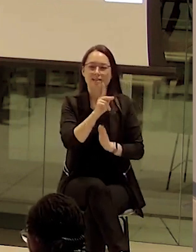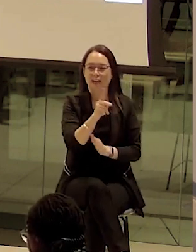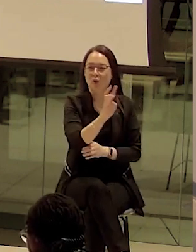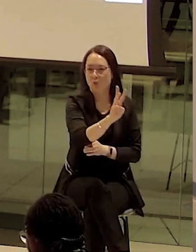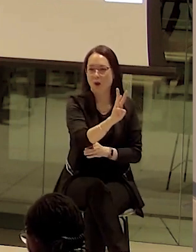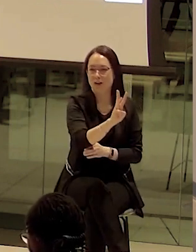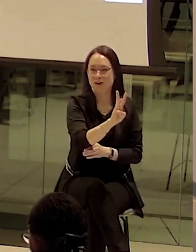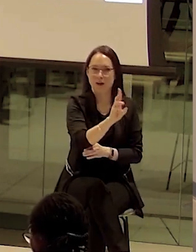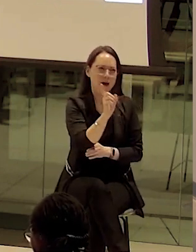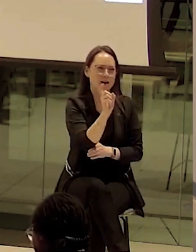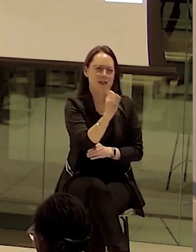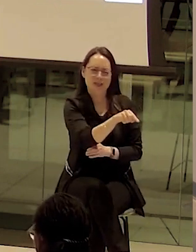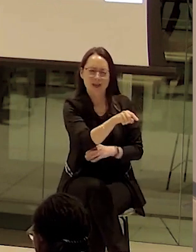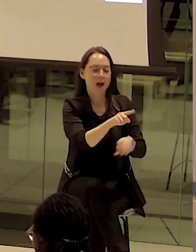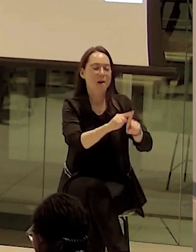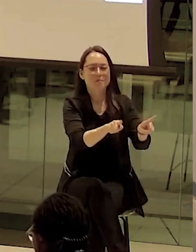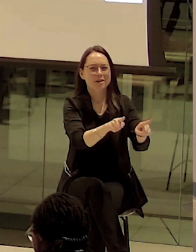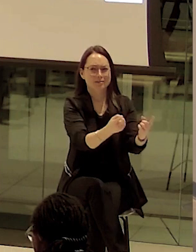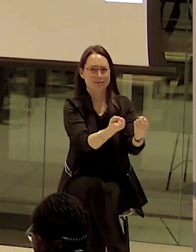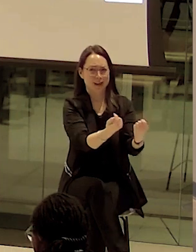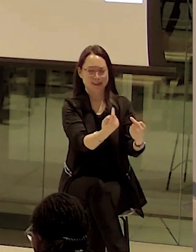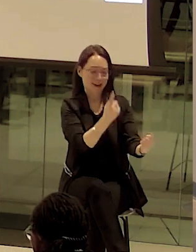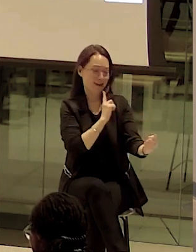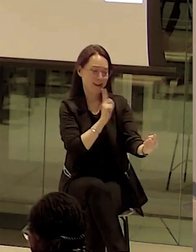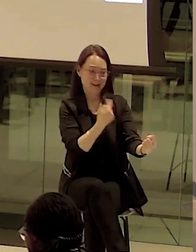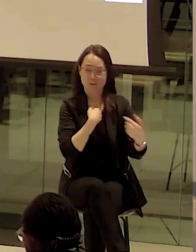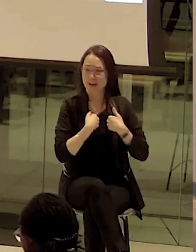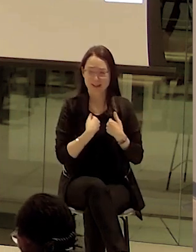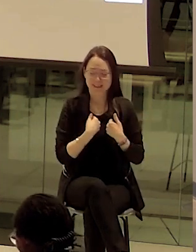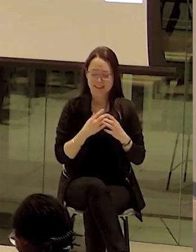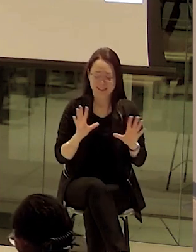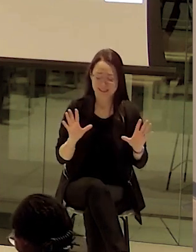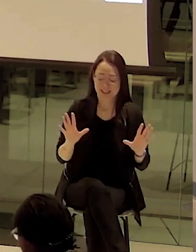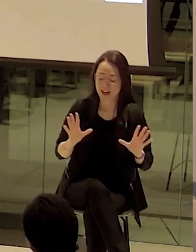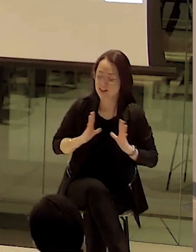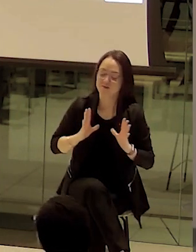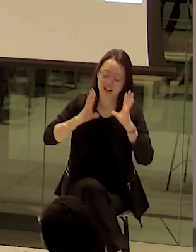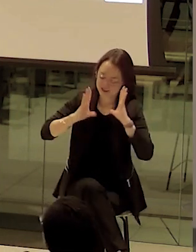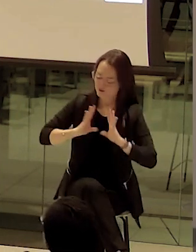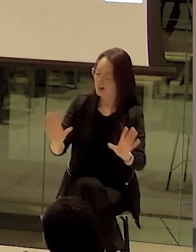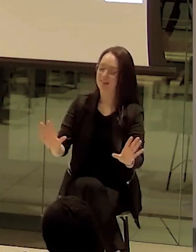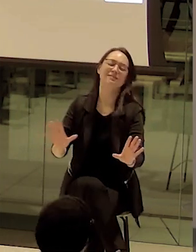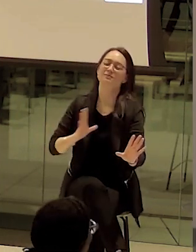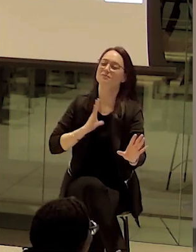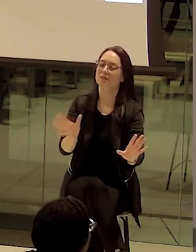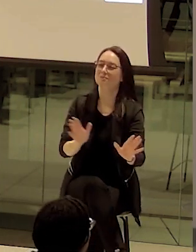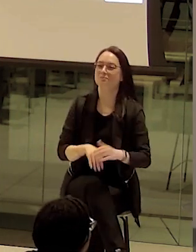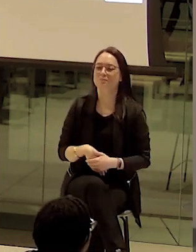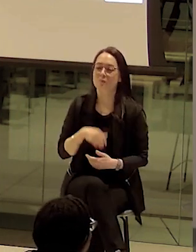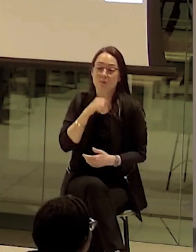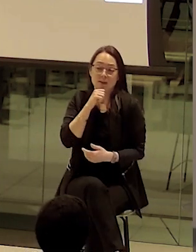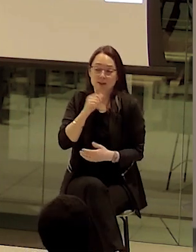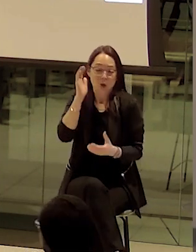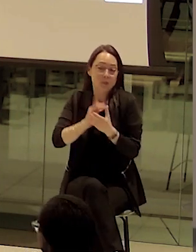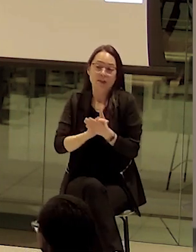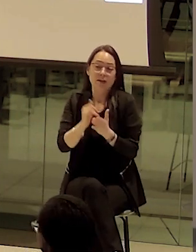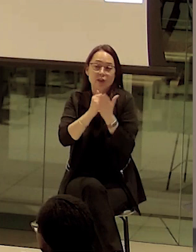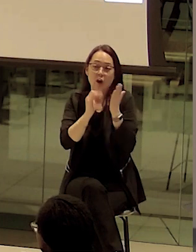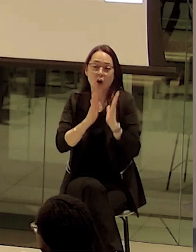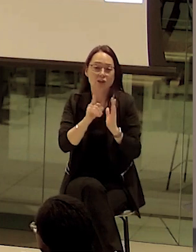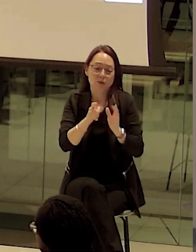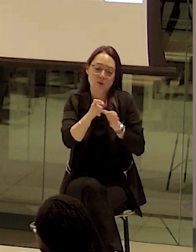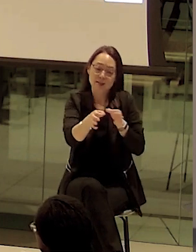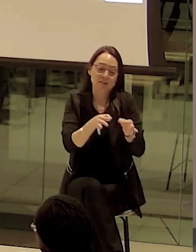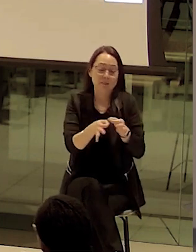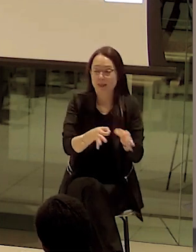any definitive answer about... Which is fine. I think that's totally okay. I don't believe that artists are supposed to explain